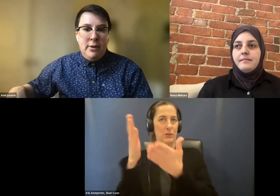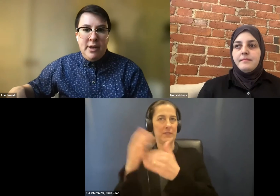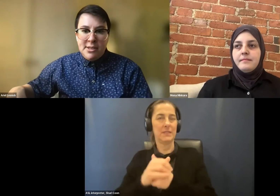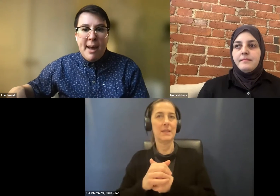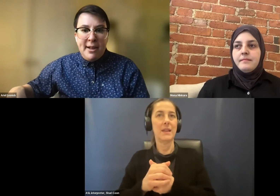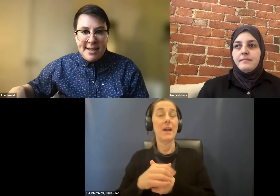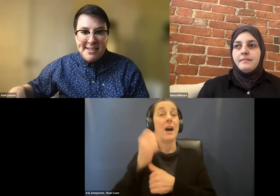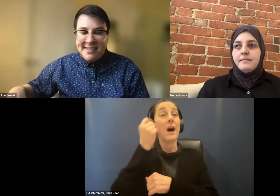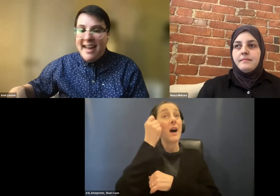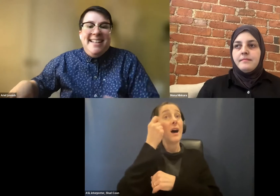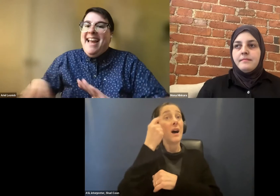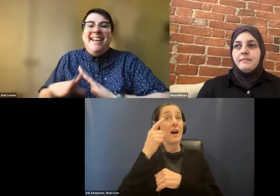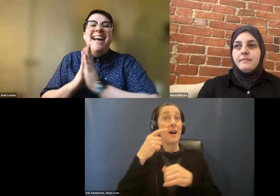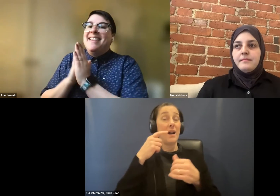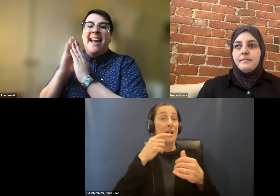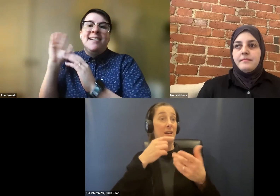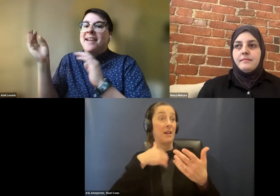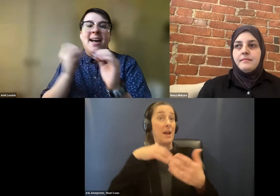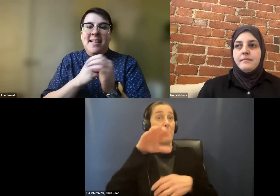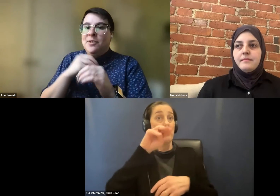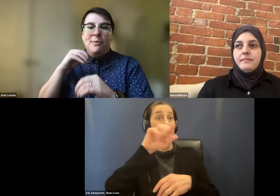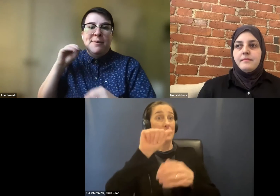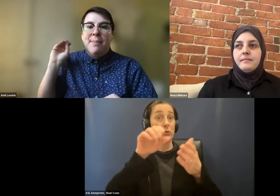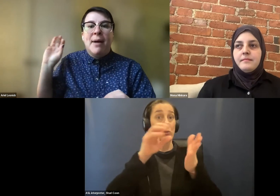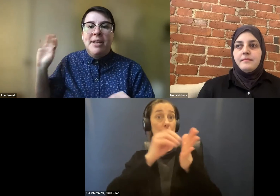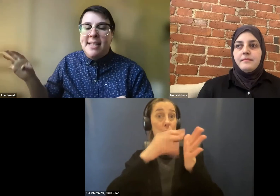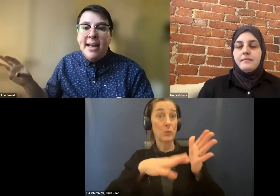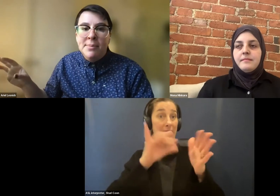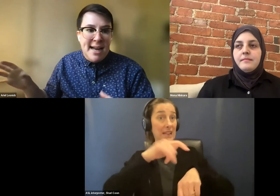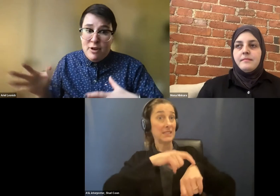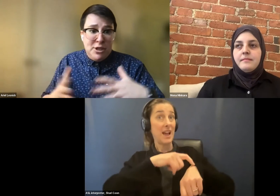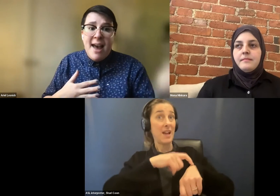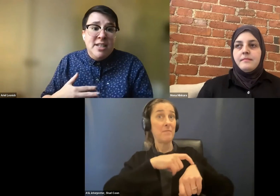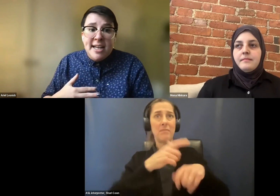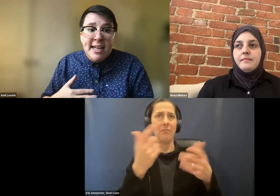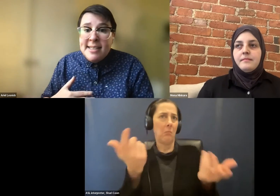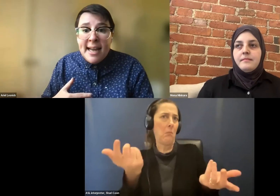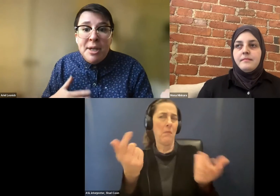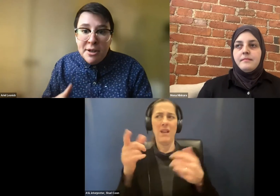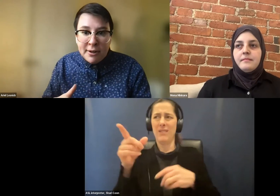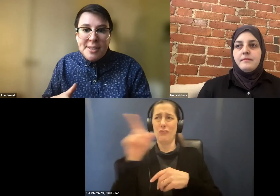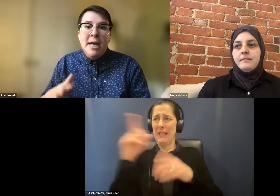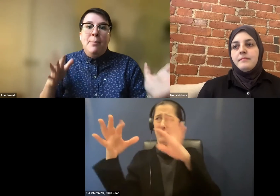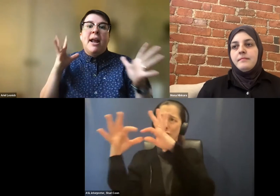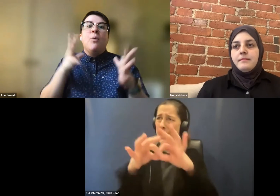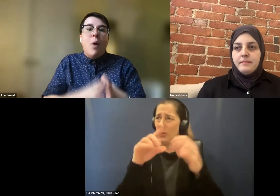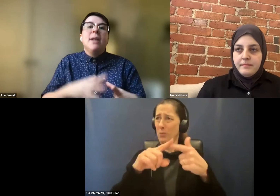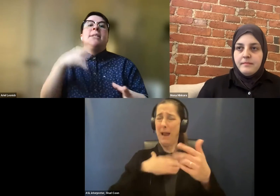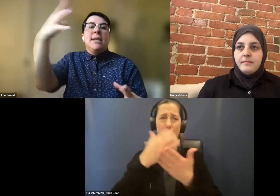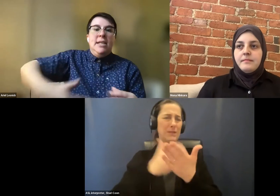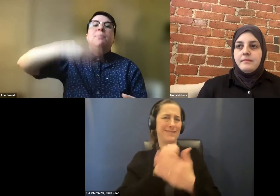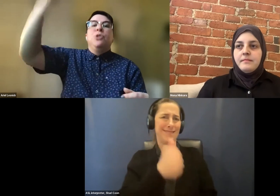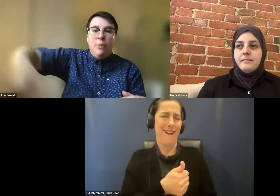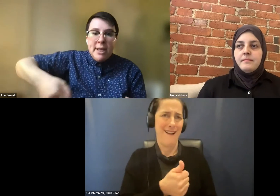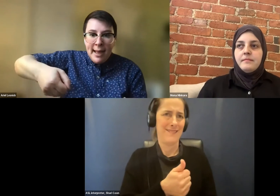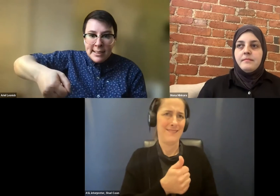completely irrelevant to my classes. Like they did not, it was about exams. I haven't taken an exam in years, but I wanted